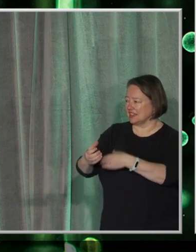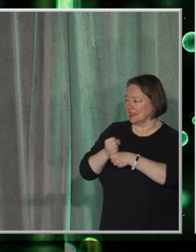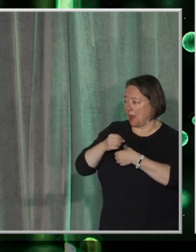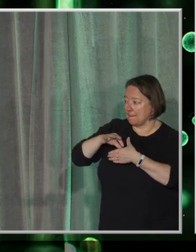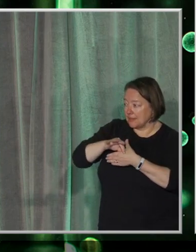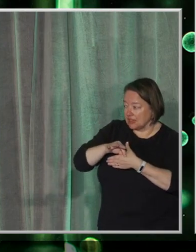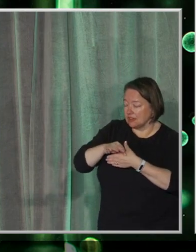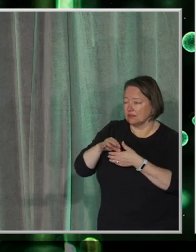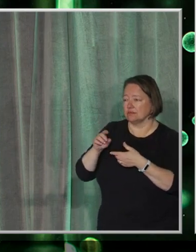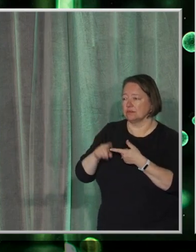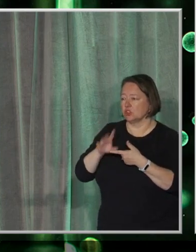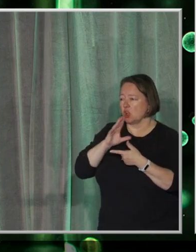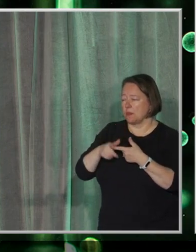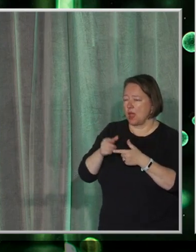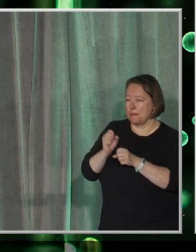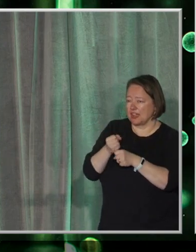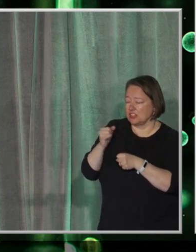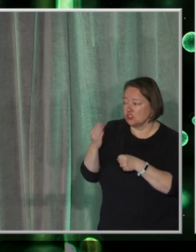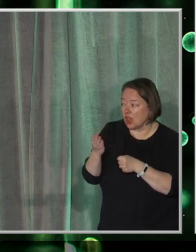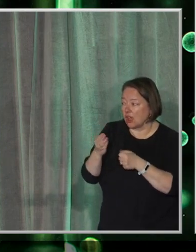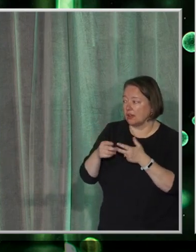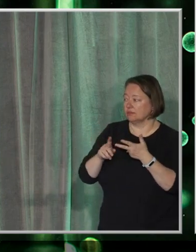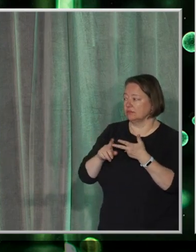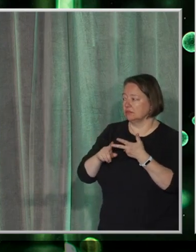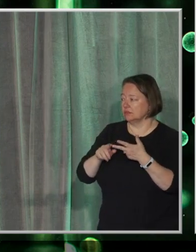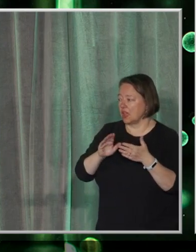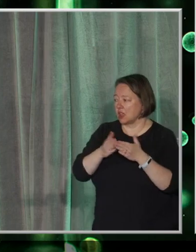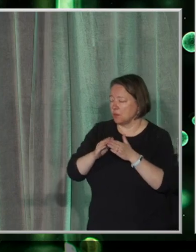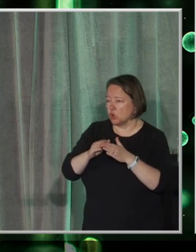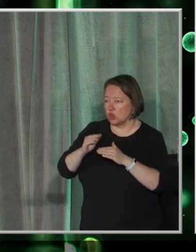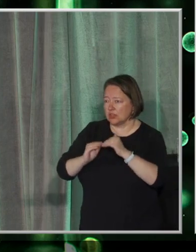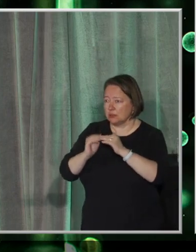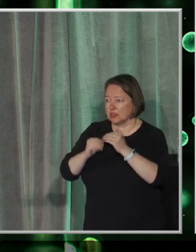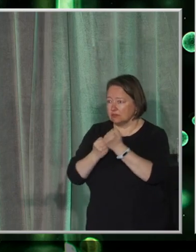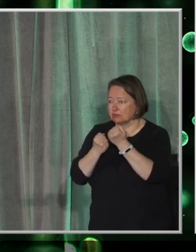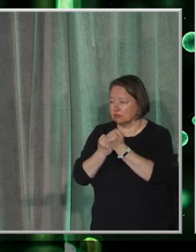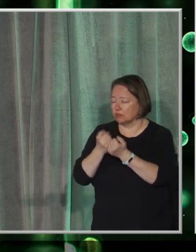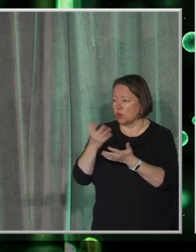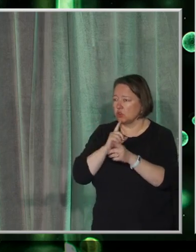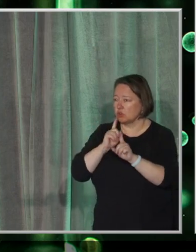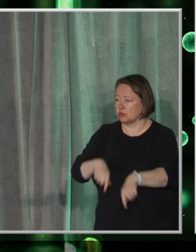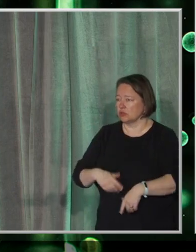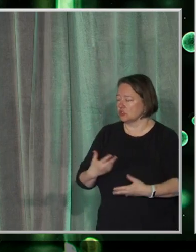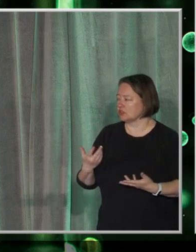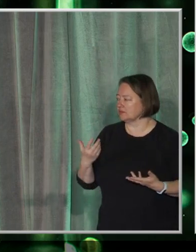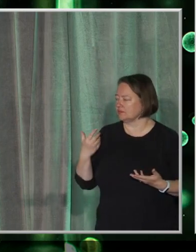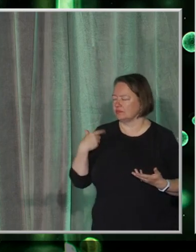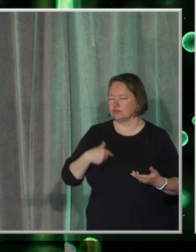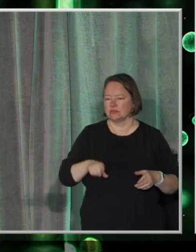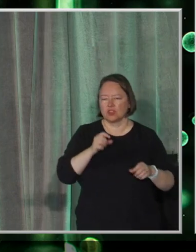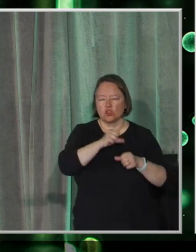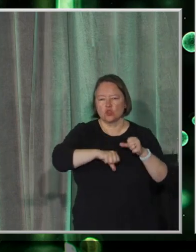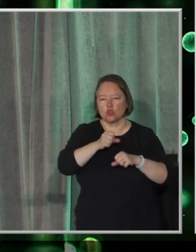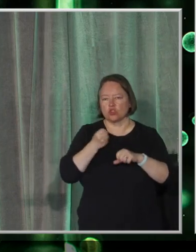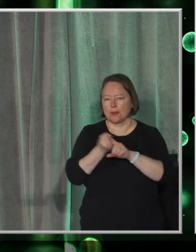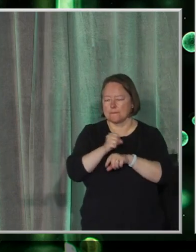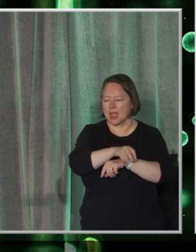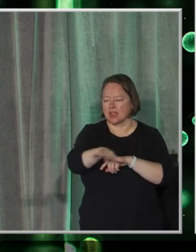Are we talking about job creation? Are we talking about community building? What's the social impact? The social impact